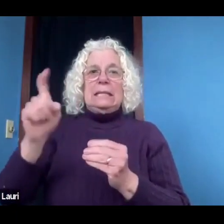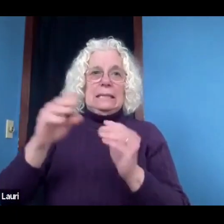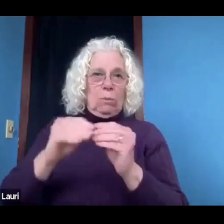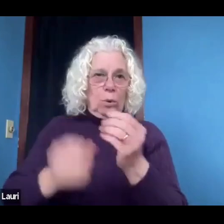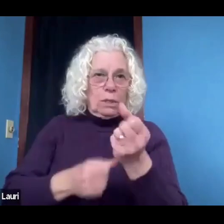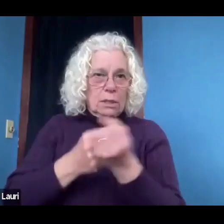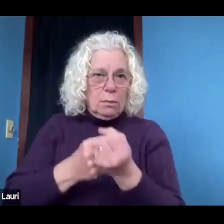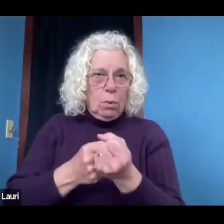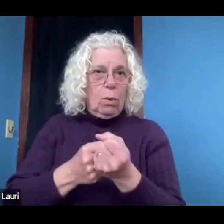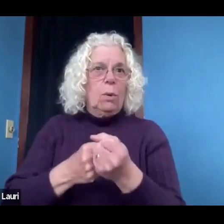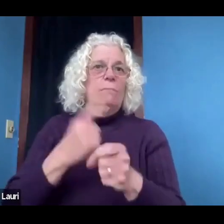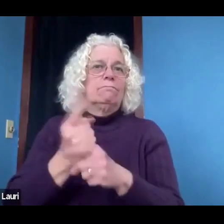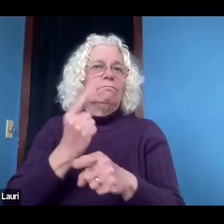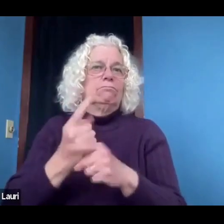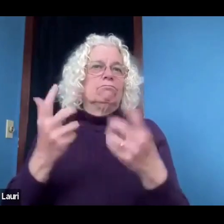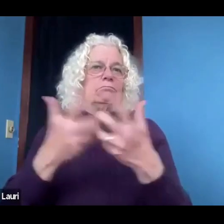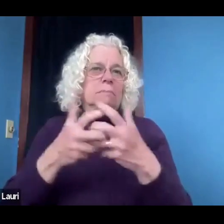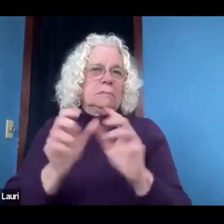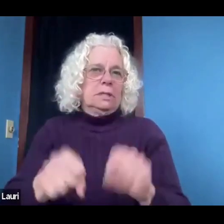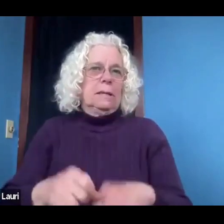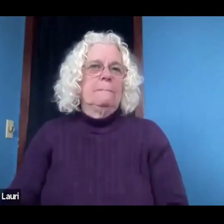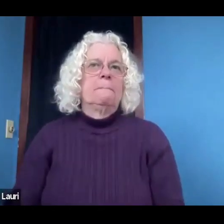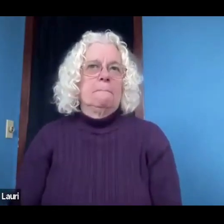might need to secure stable housing.